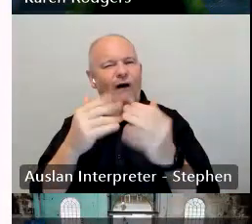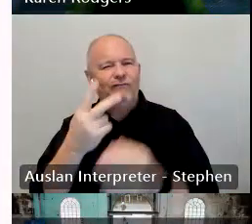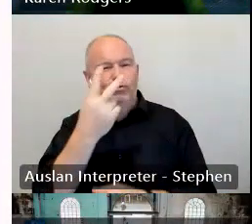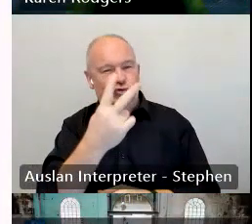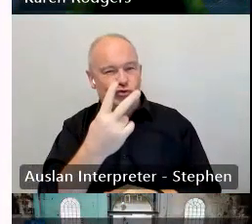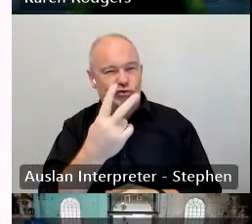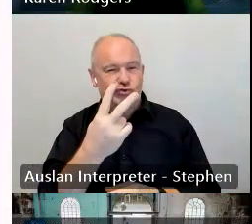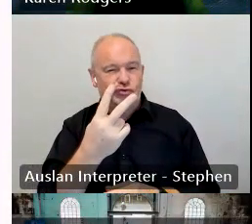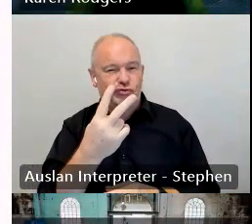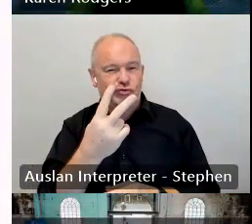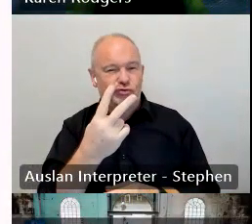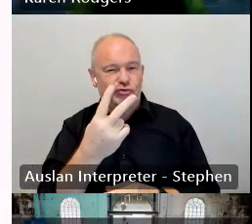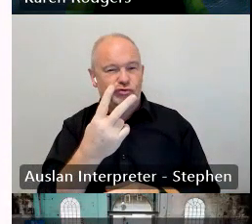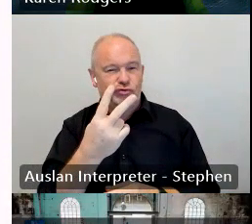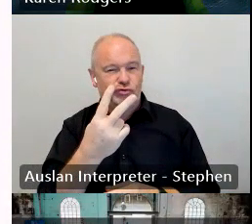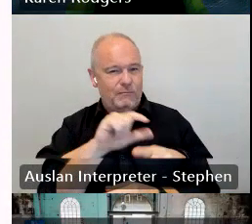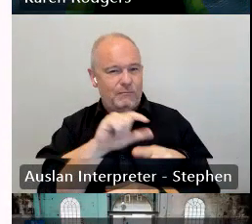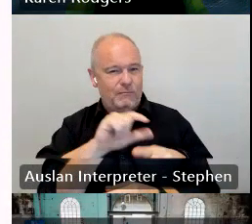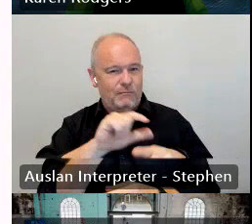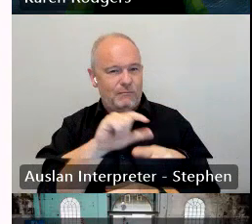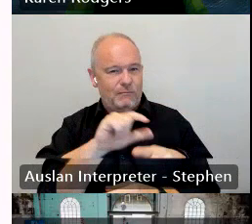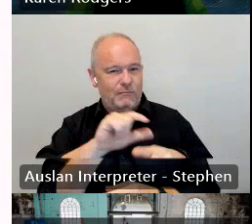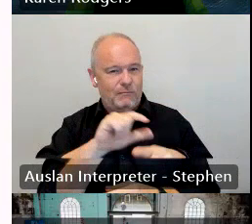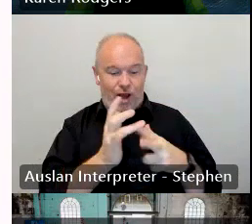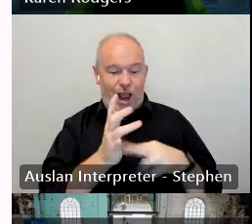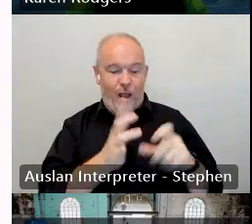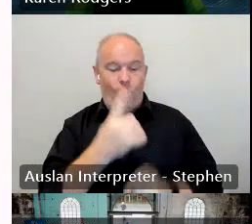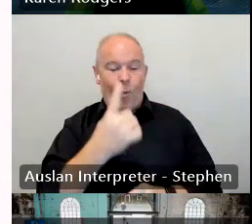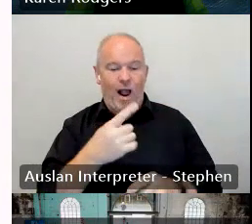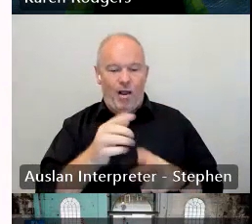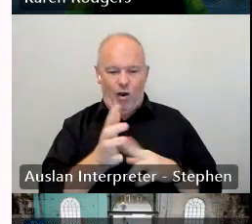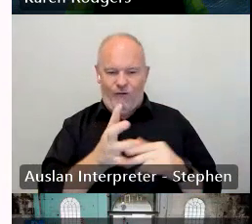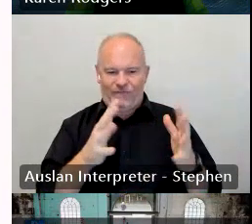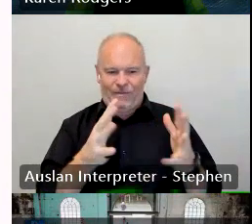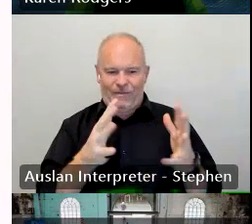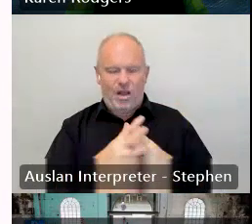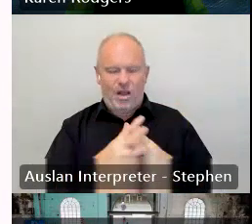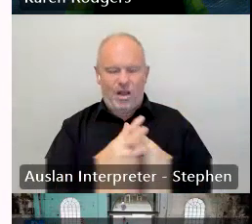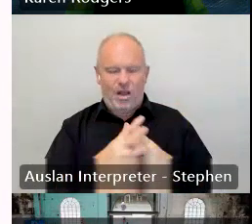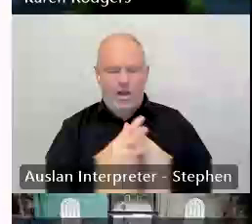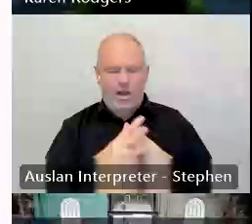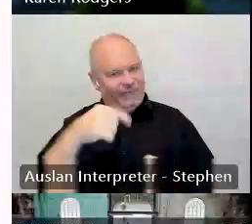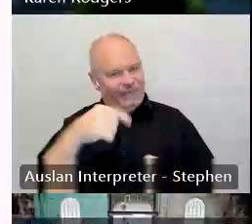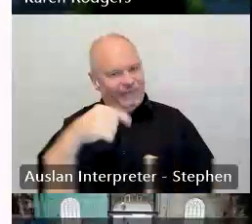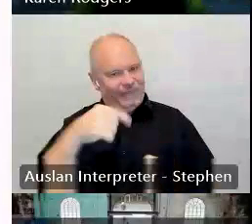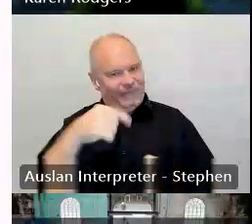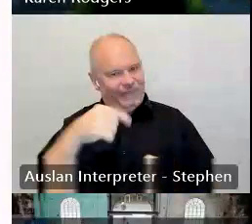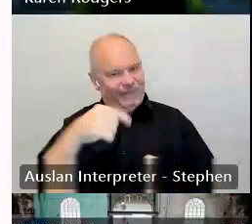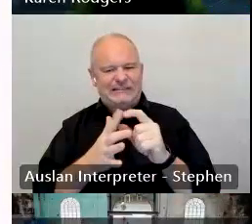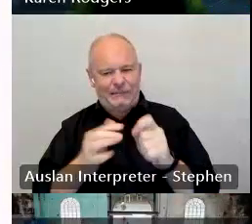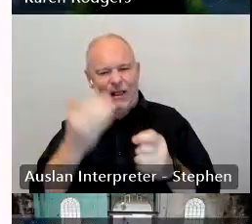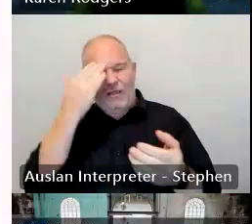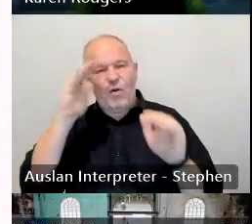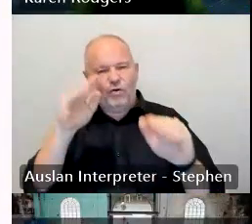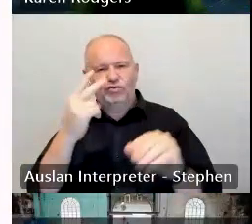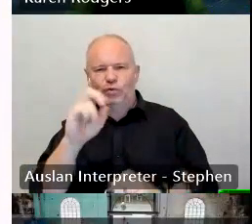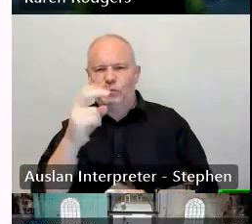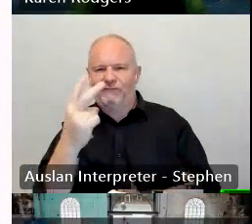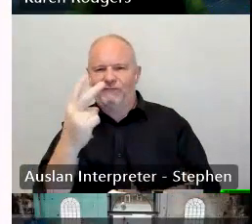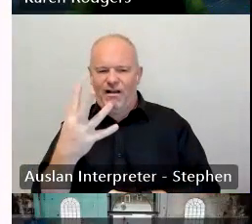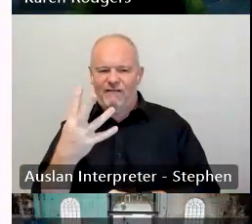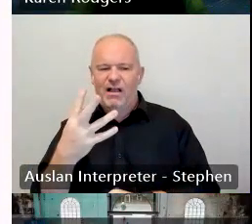rounds. Round 1 will open in November this year, 2024, and close in December with notification in March 25.